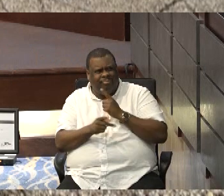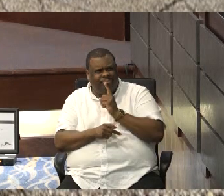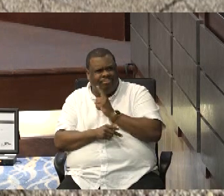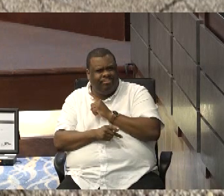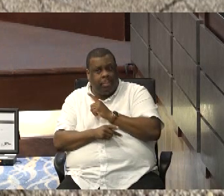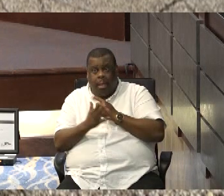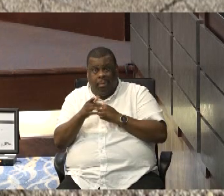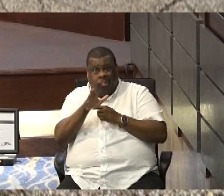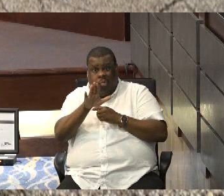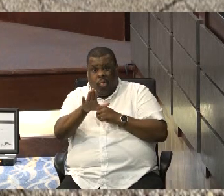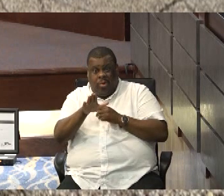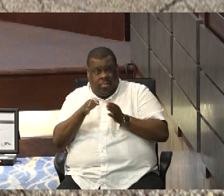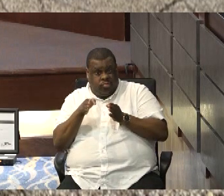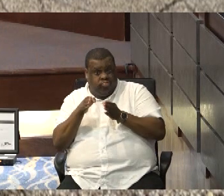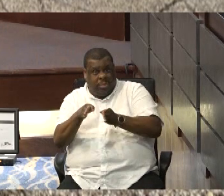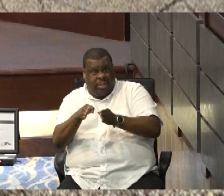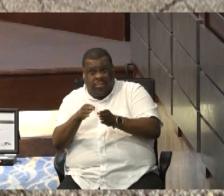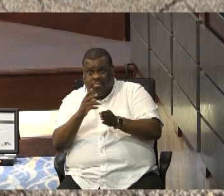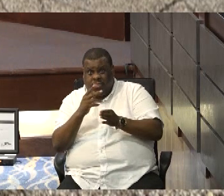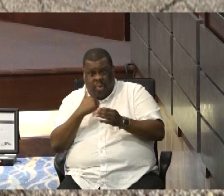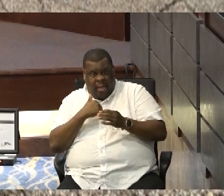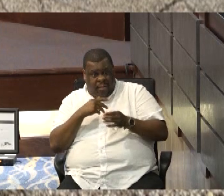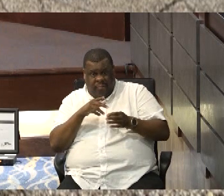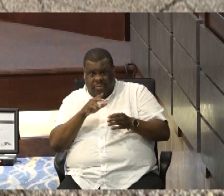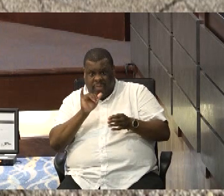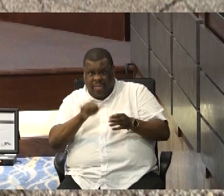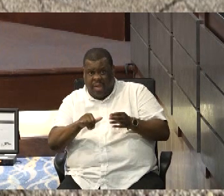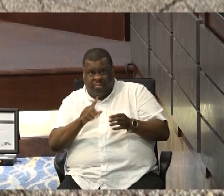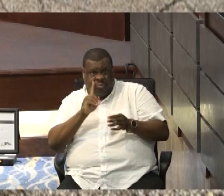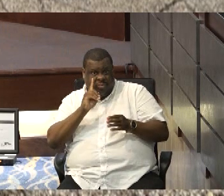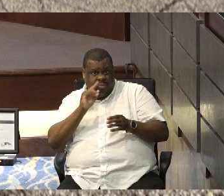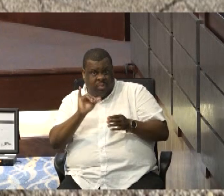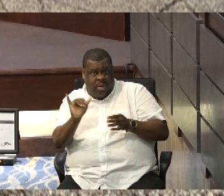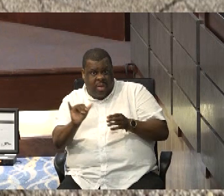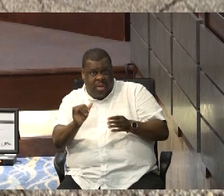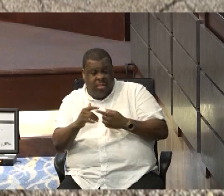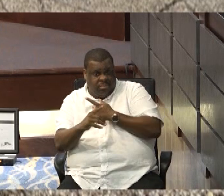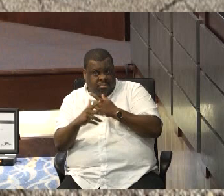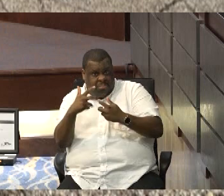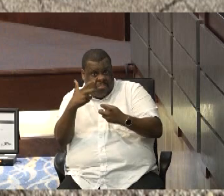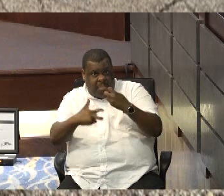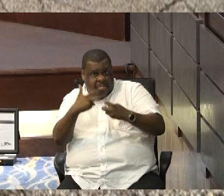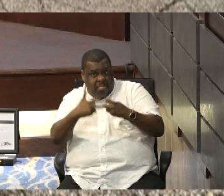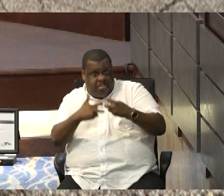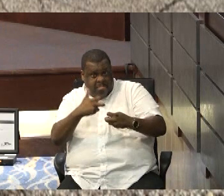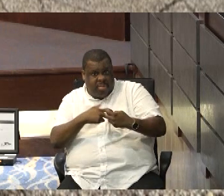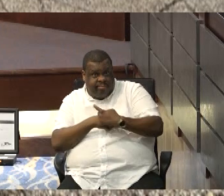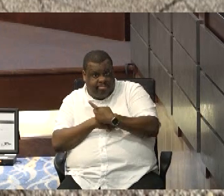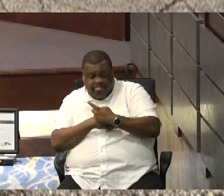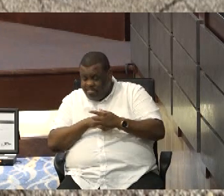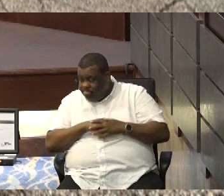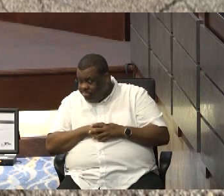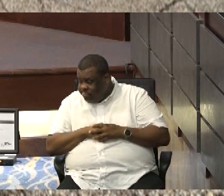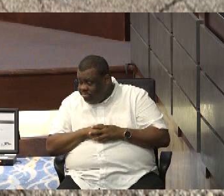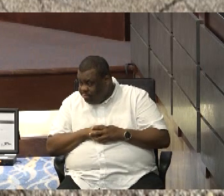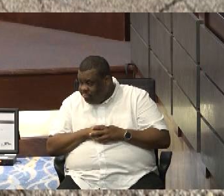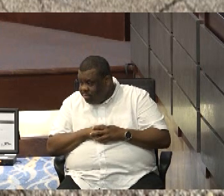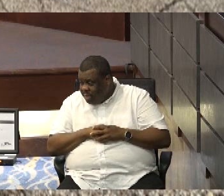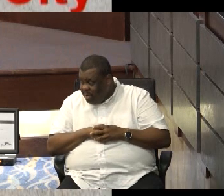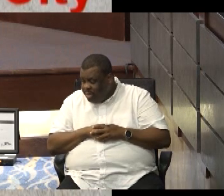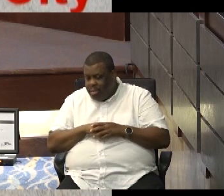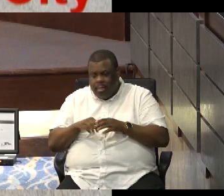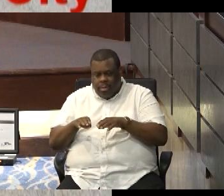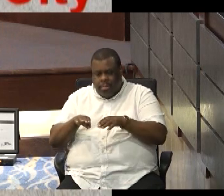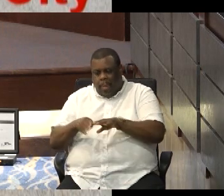your neighborhoods and not too far away from where you live. And that's another one of the problems that it manifests itself all over the